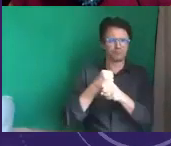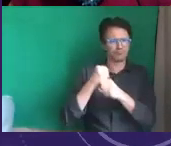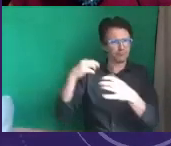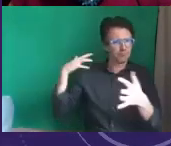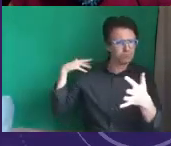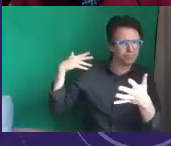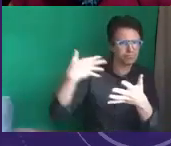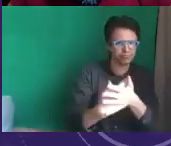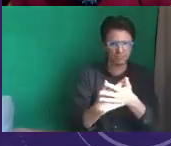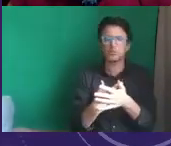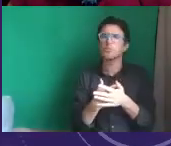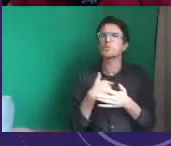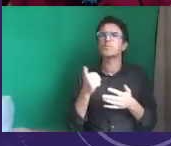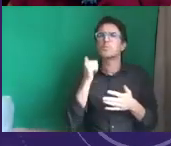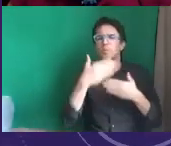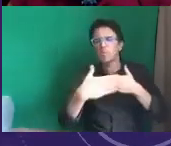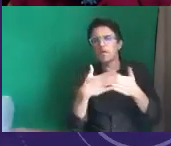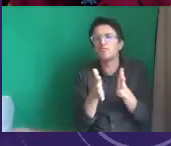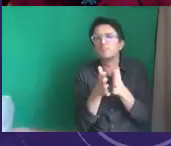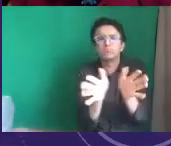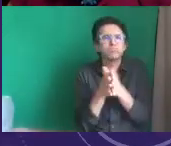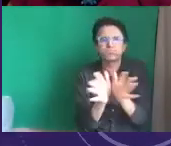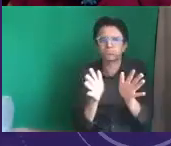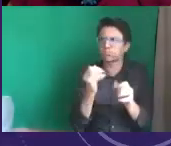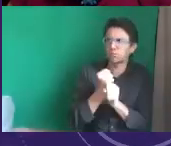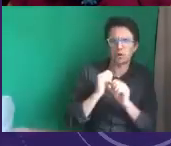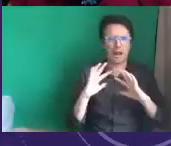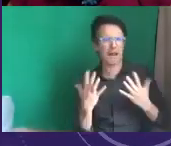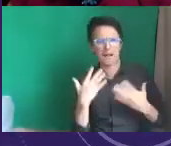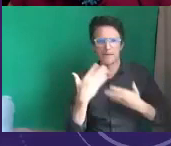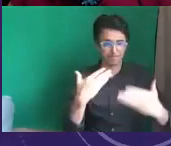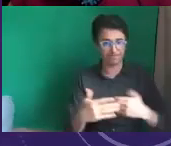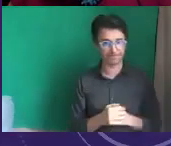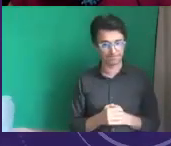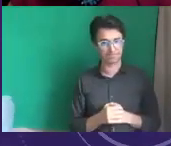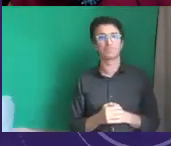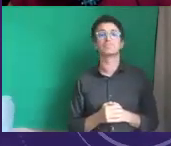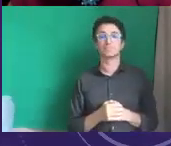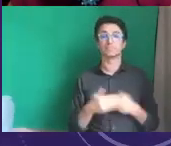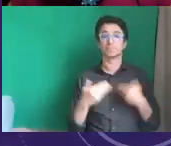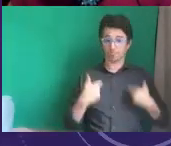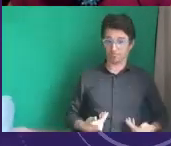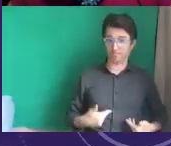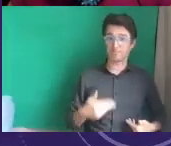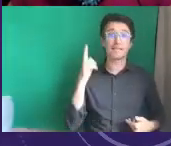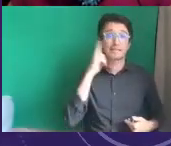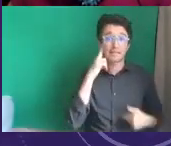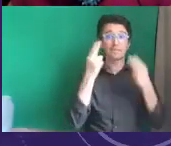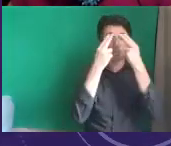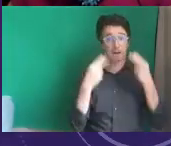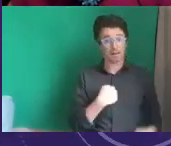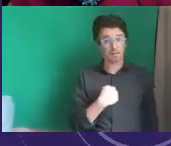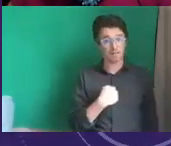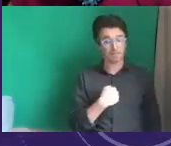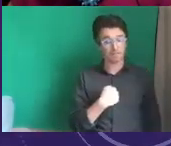myself. When I am wearing my communication hat, I am asking a